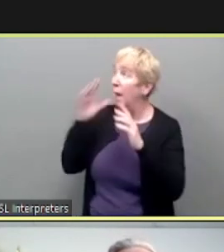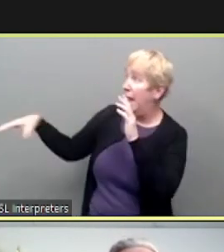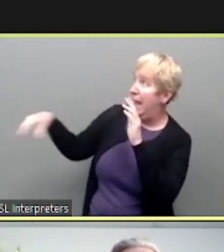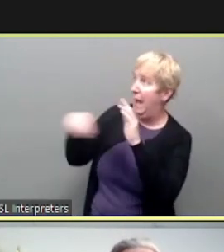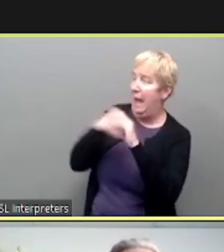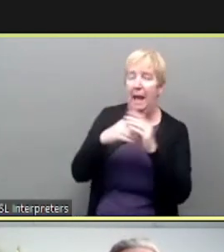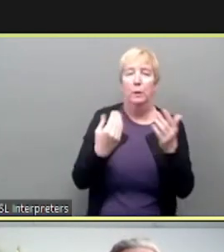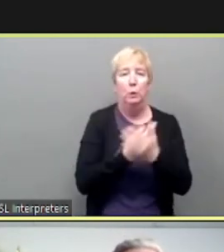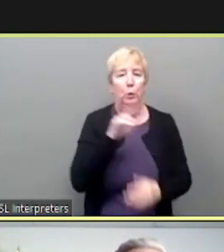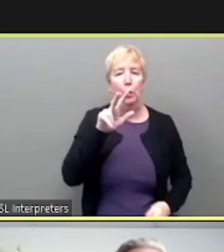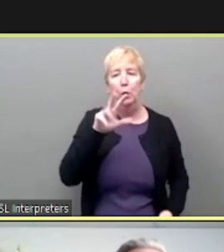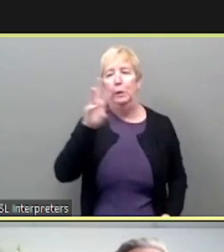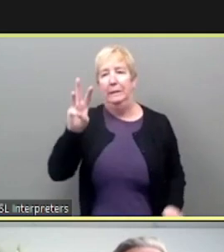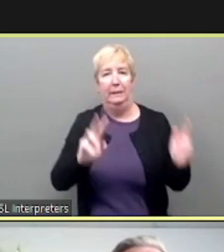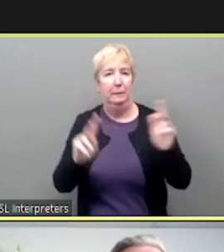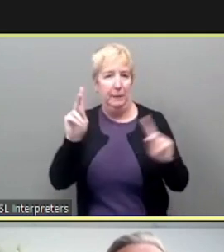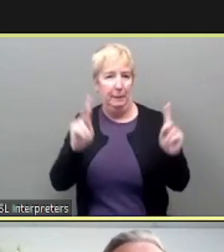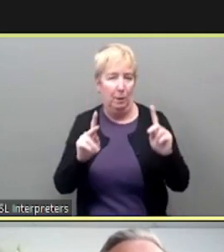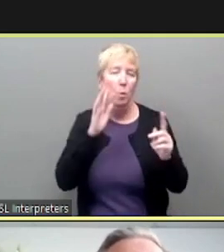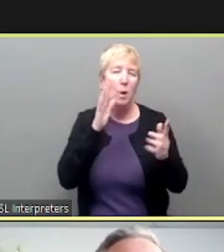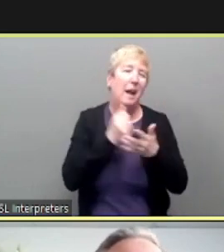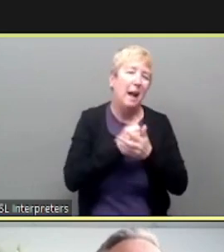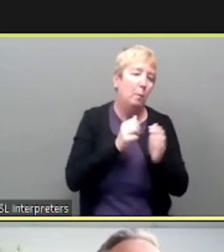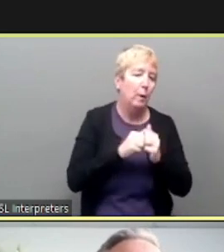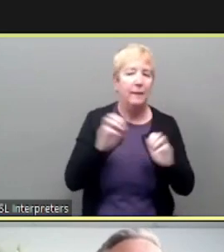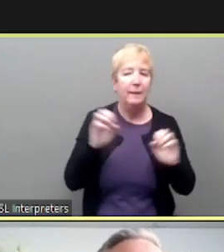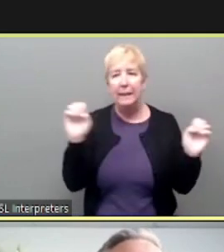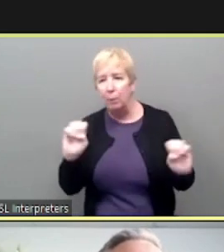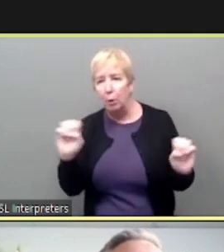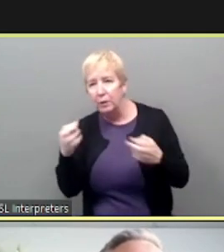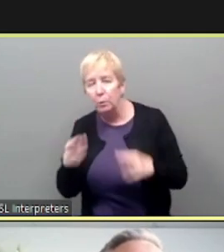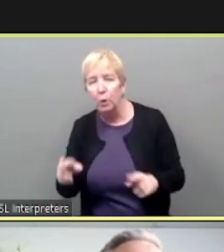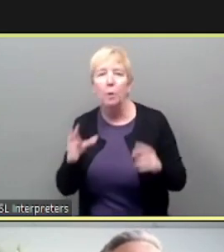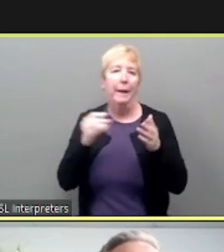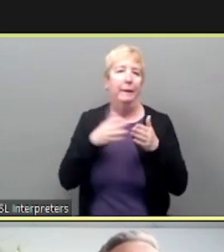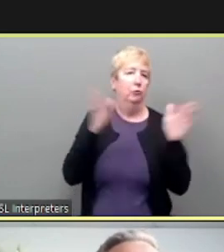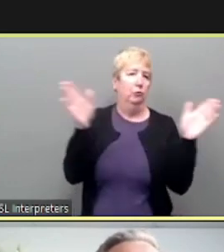mainly helping in emergency rooms and general medical floors in